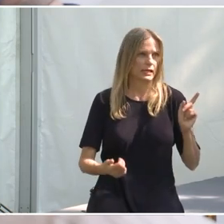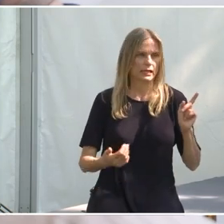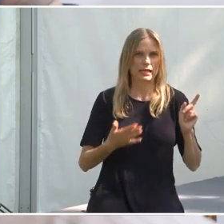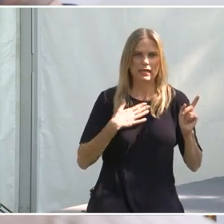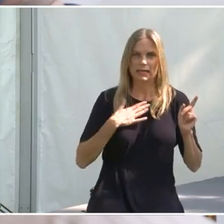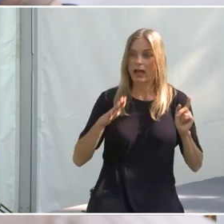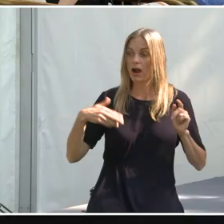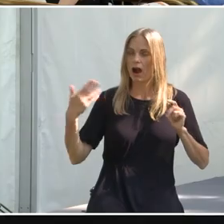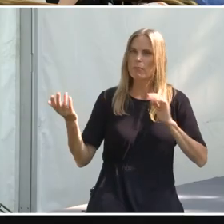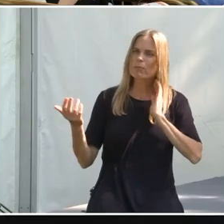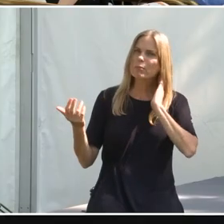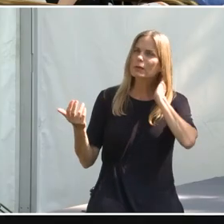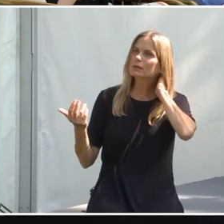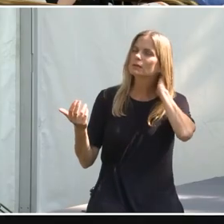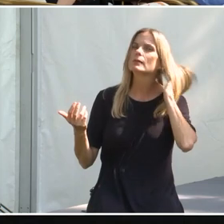Dina, and also